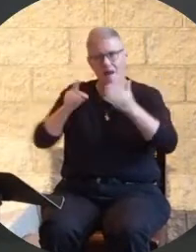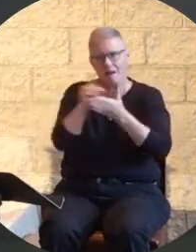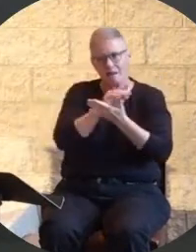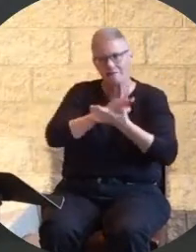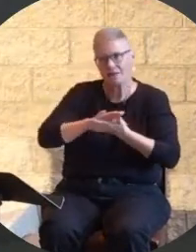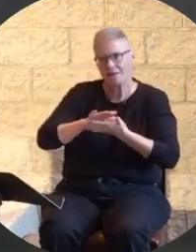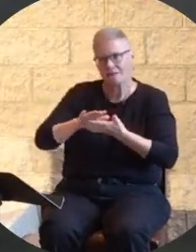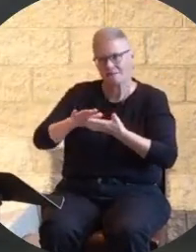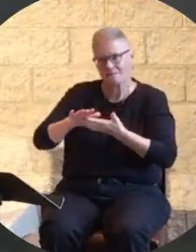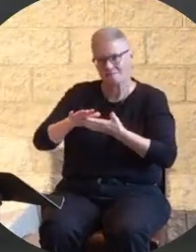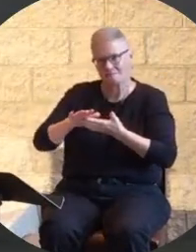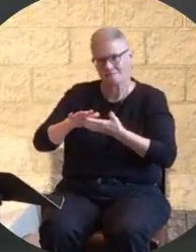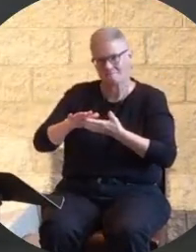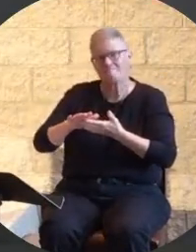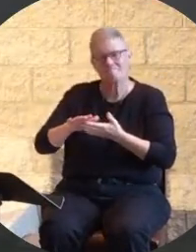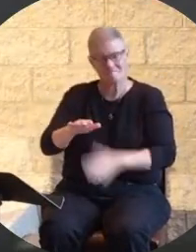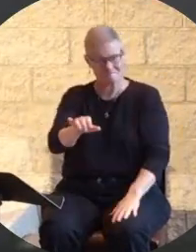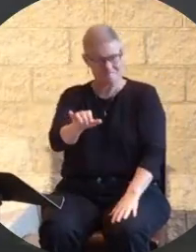Let us take that knowing